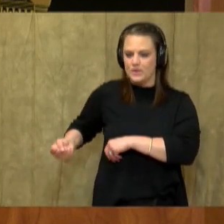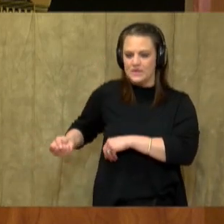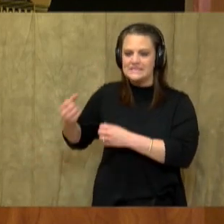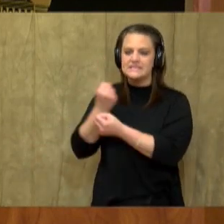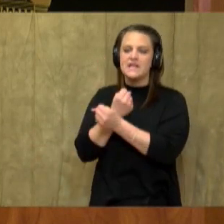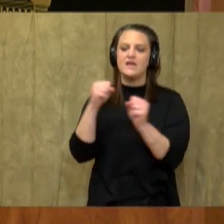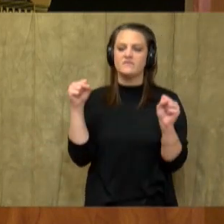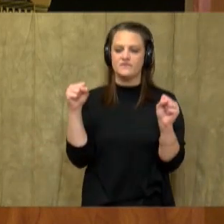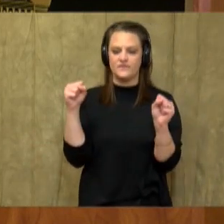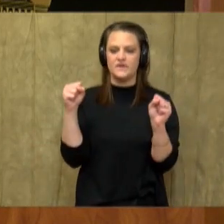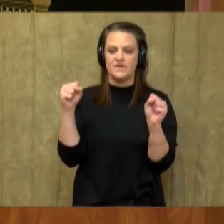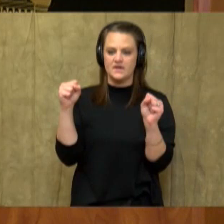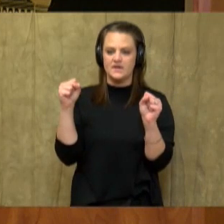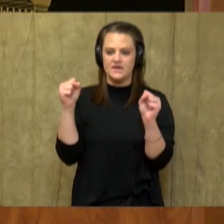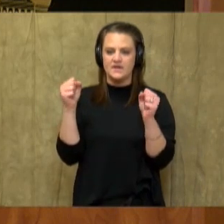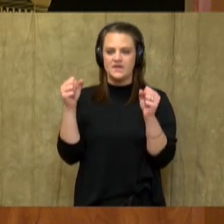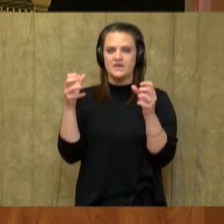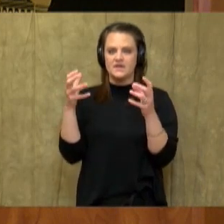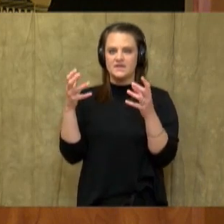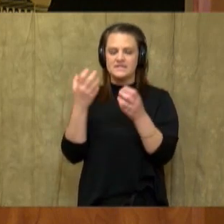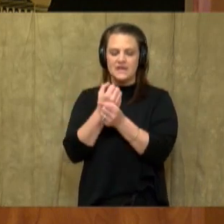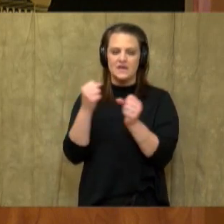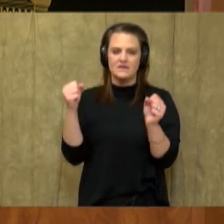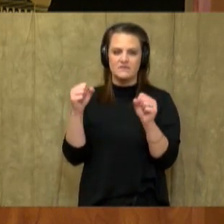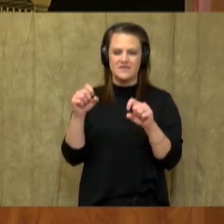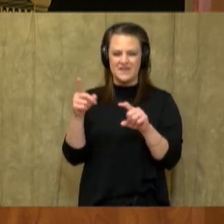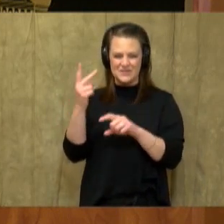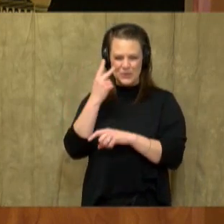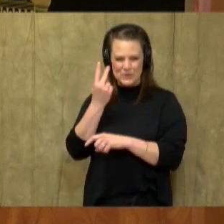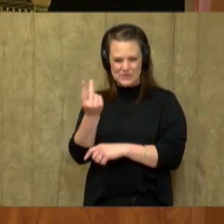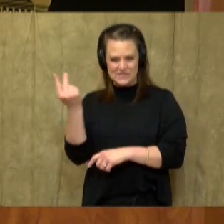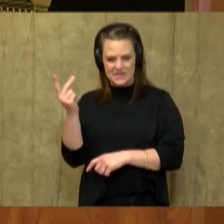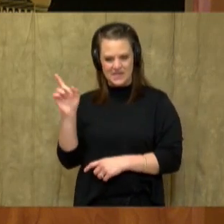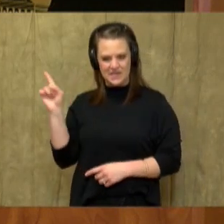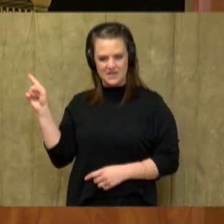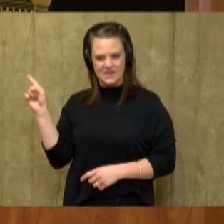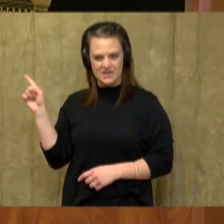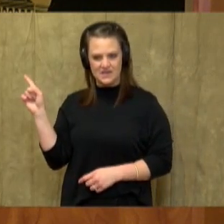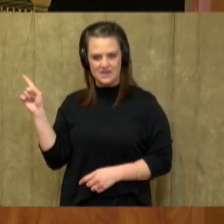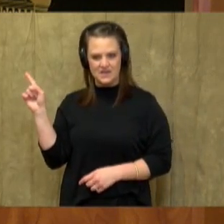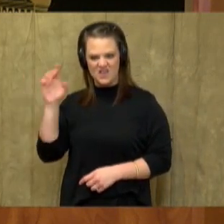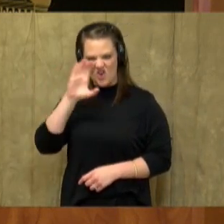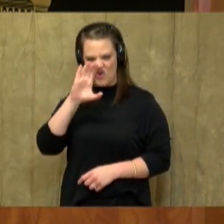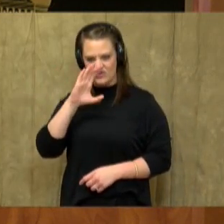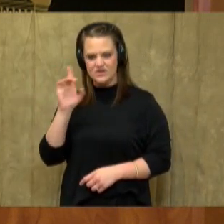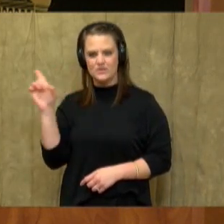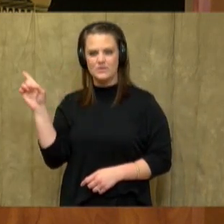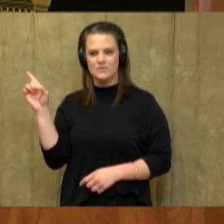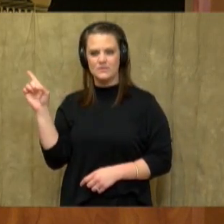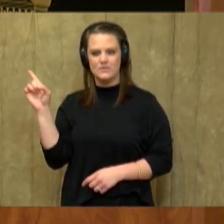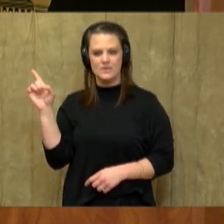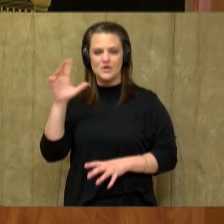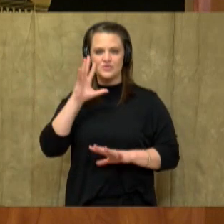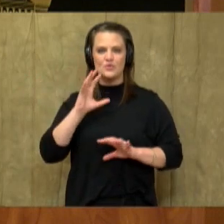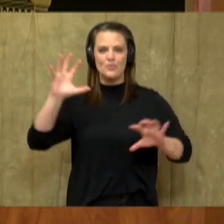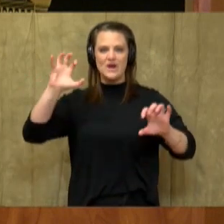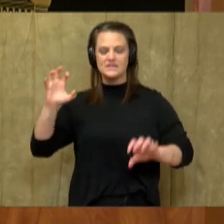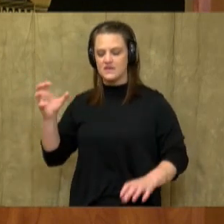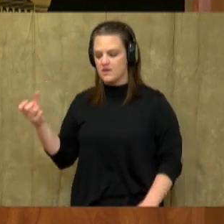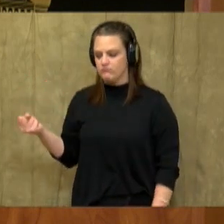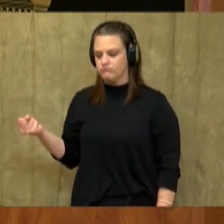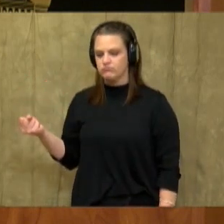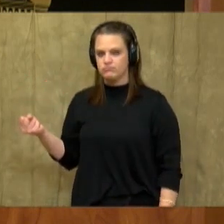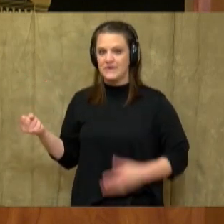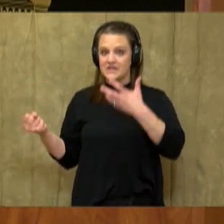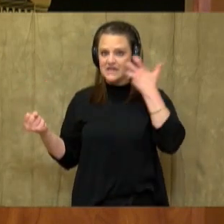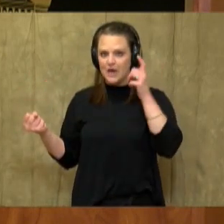safe. So you want out, but you can't let go. So do you see this in this cartoon? How President Johnson has the tiger by the tail. The tiger